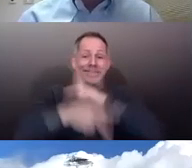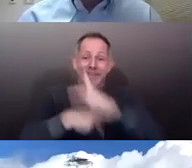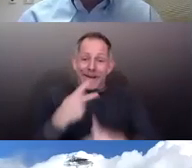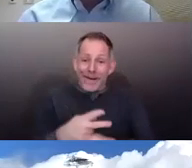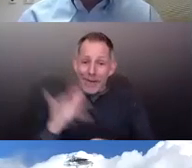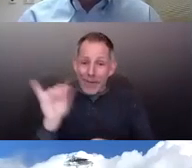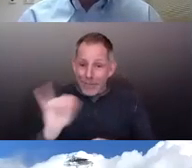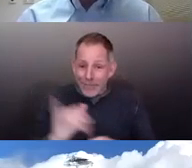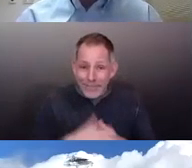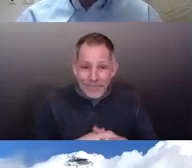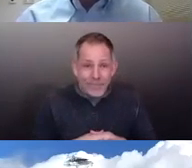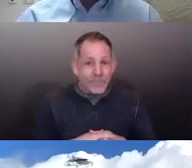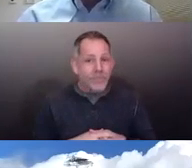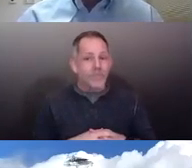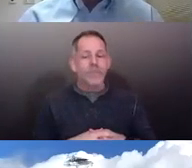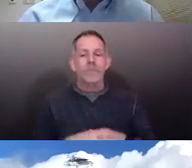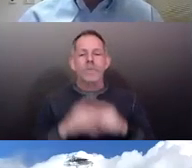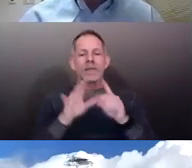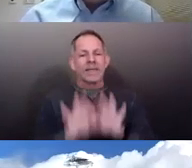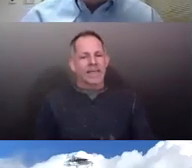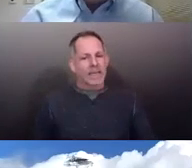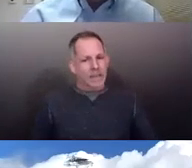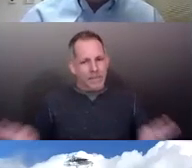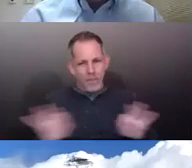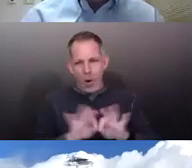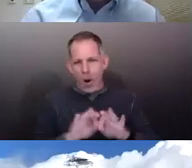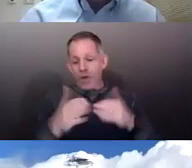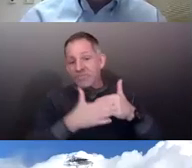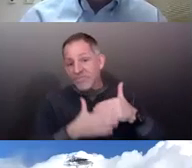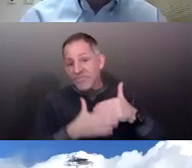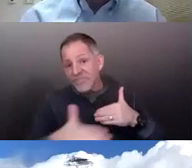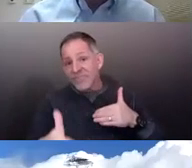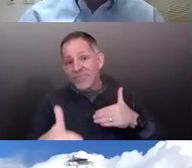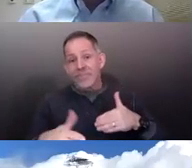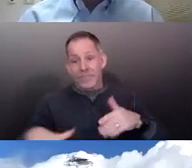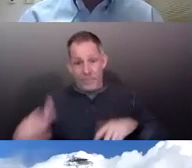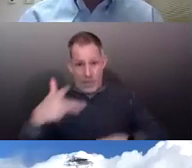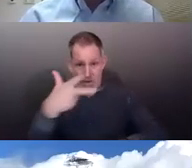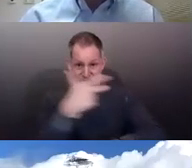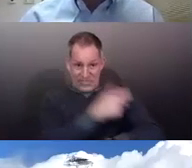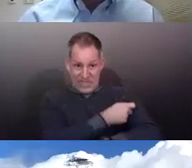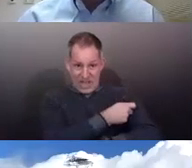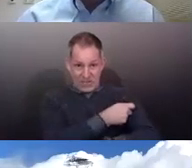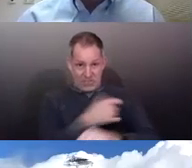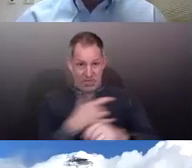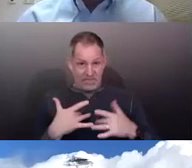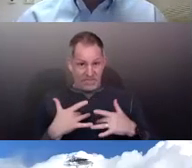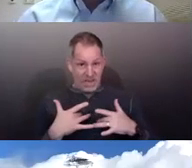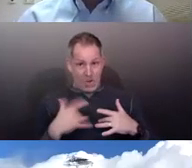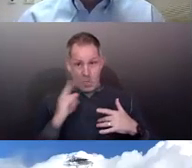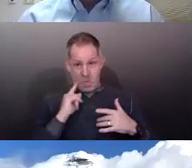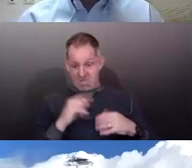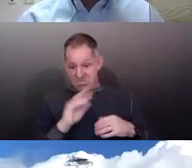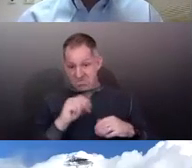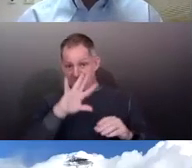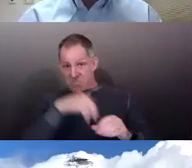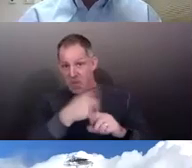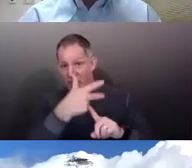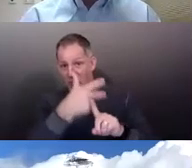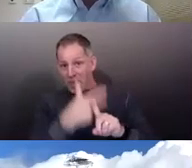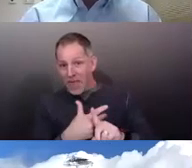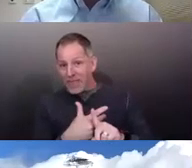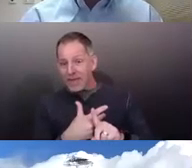for the long term. Vaccination is likely to come sometime in the next 3 months, but the impact on transmission